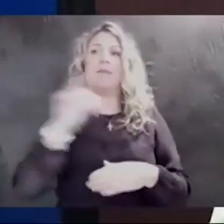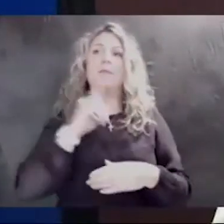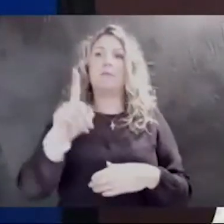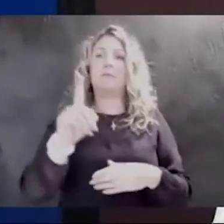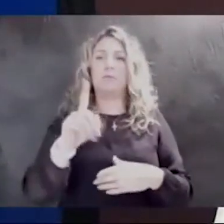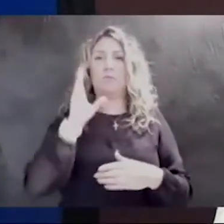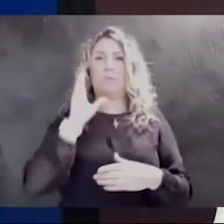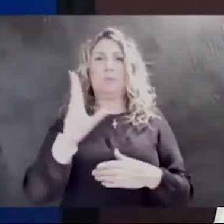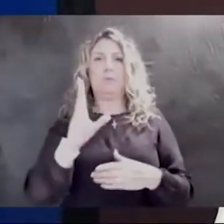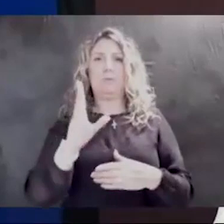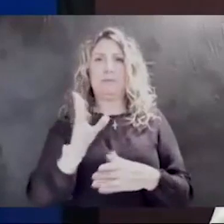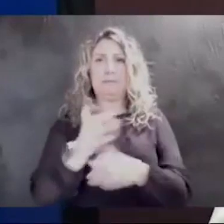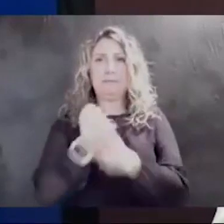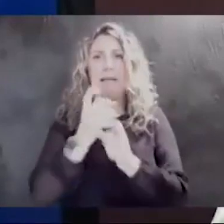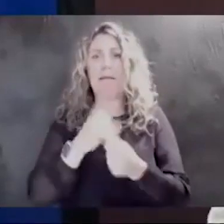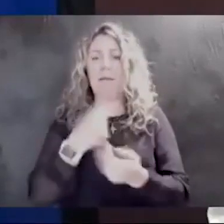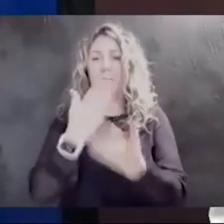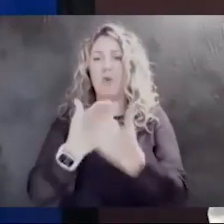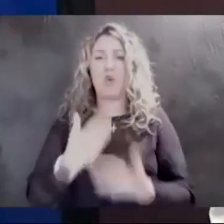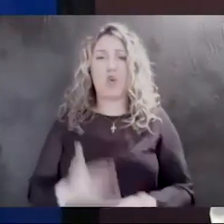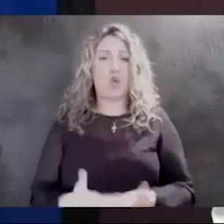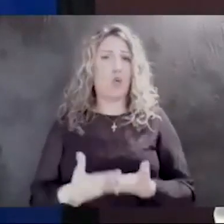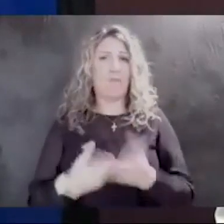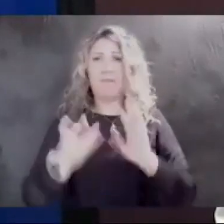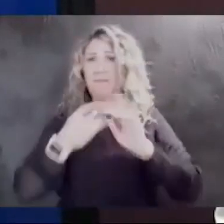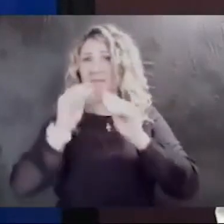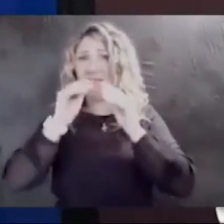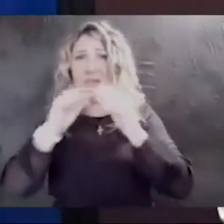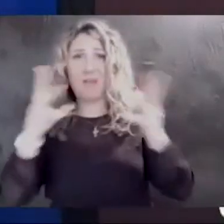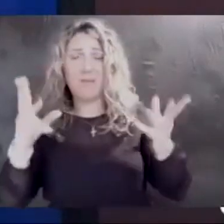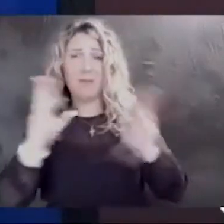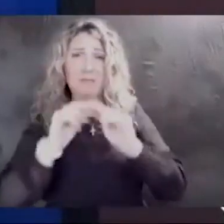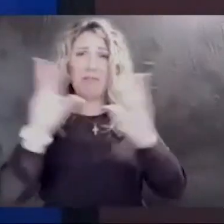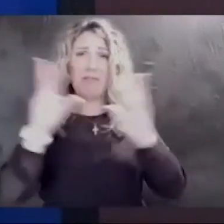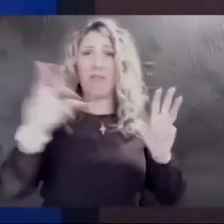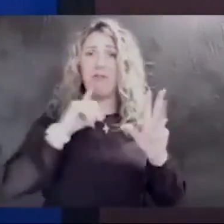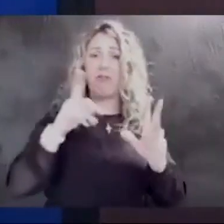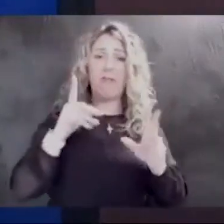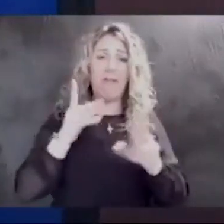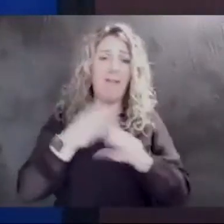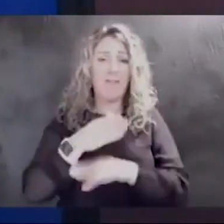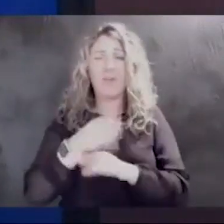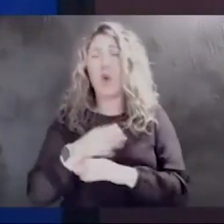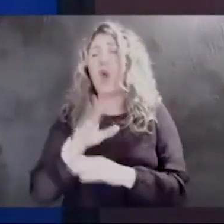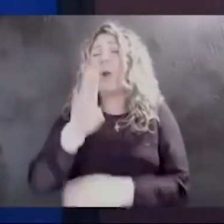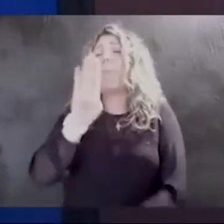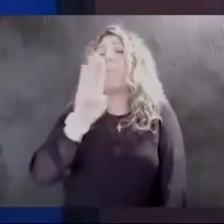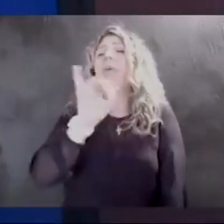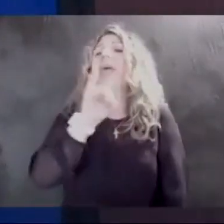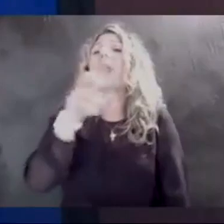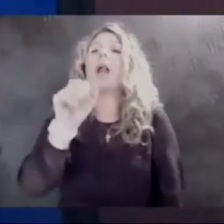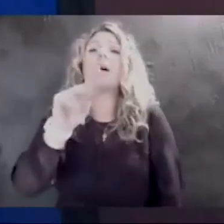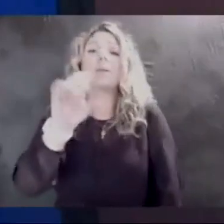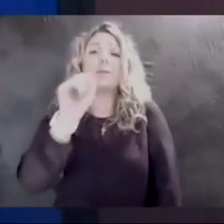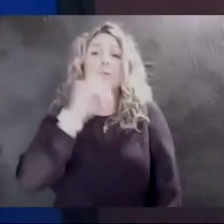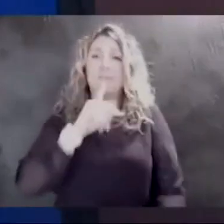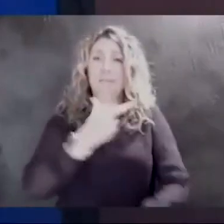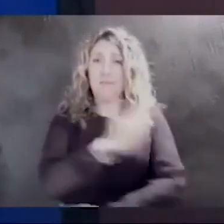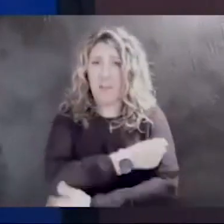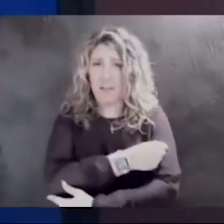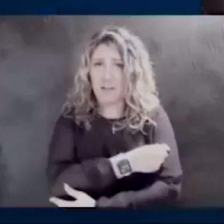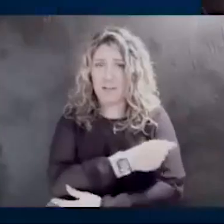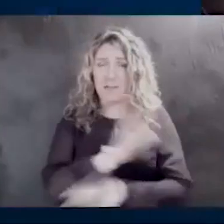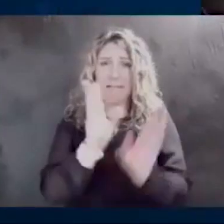the proof is in the pudding, folks, and the pudding clearly shows us after billions of doses of vaccination that it is clearly